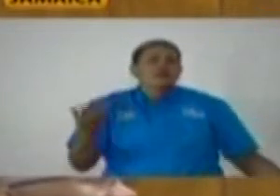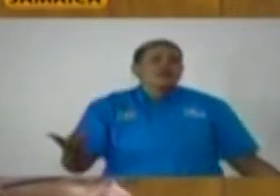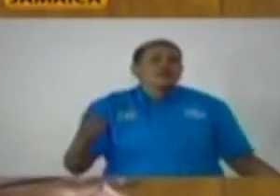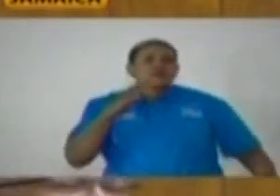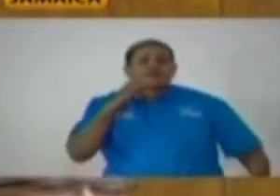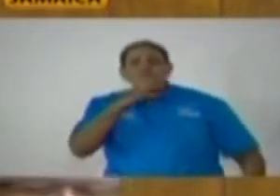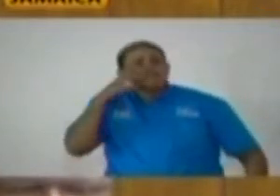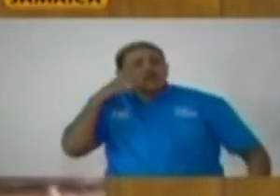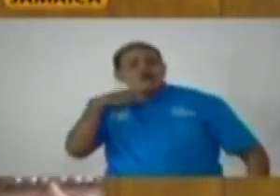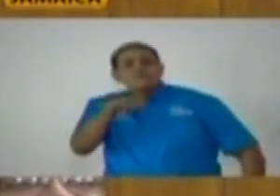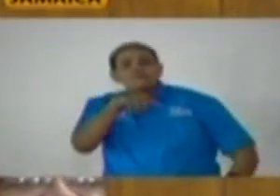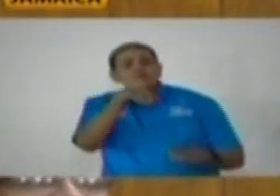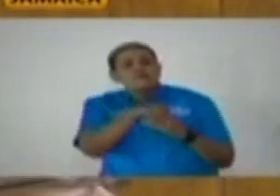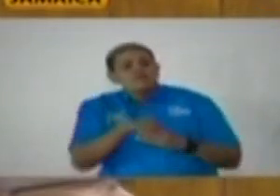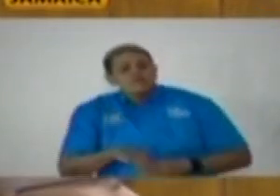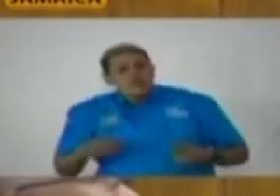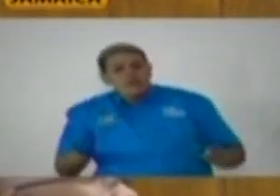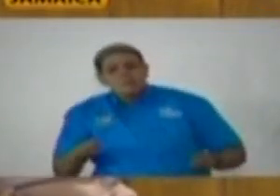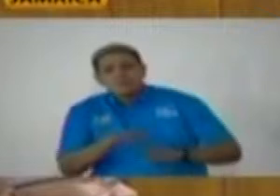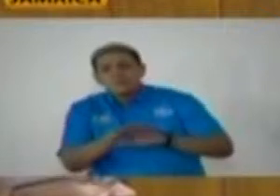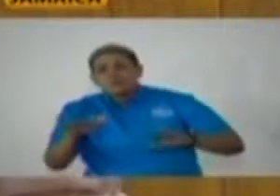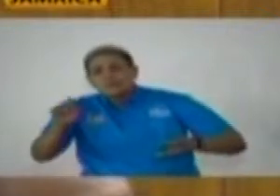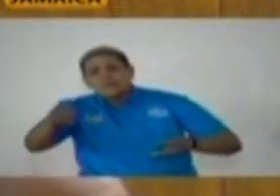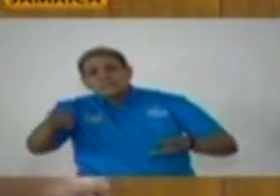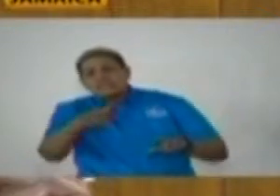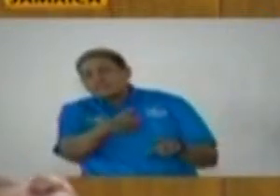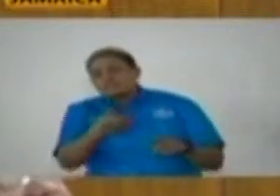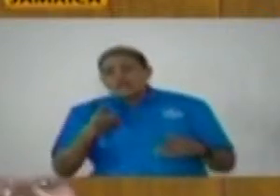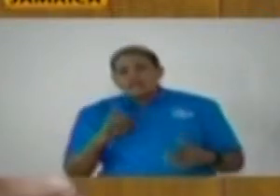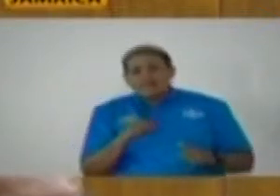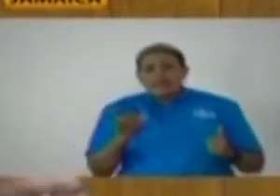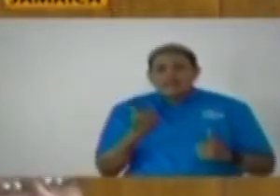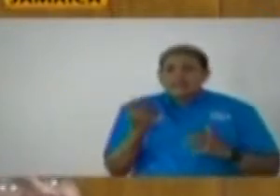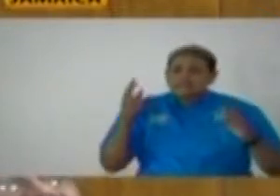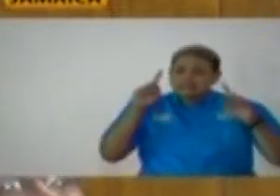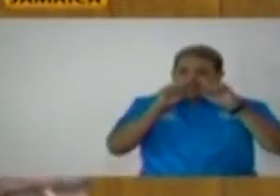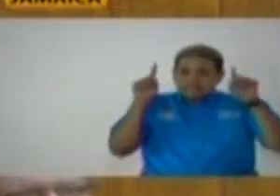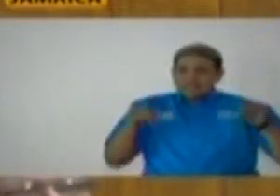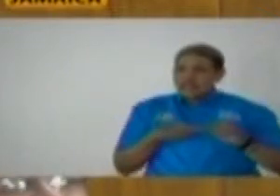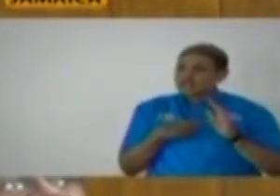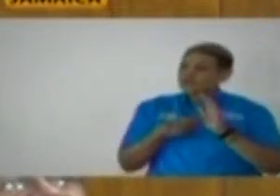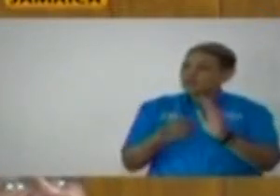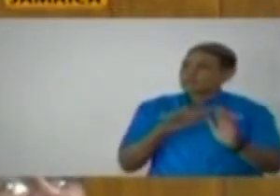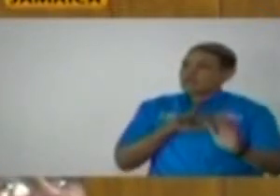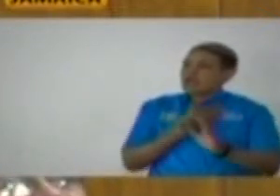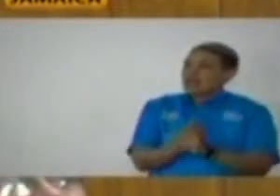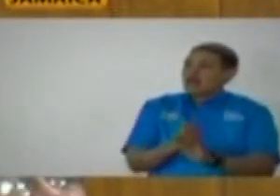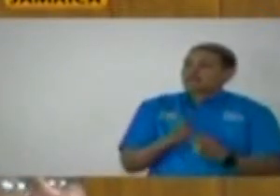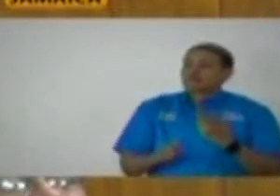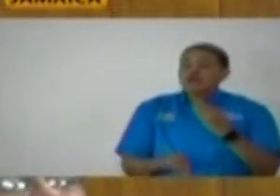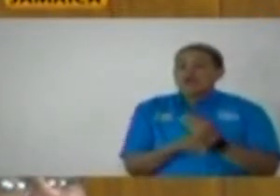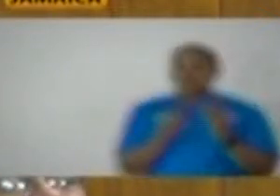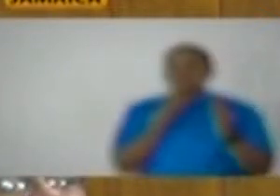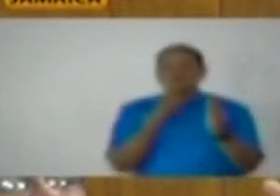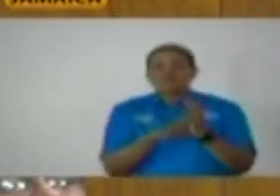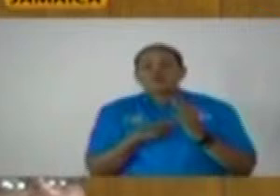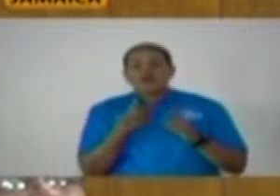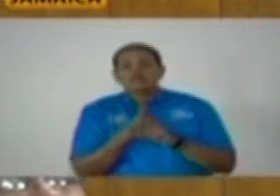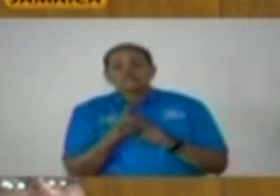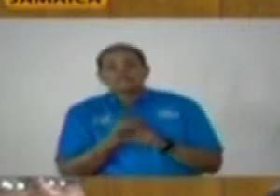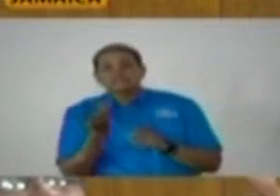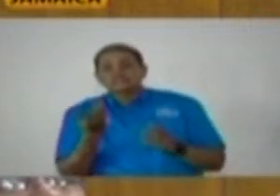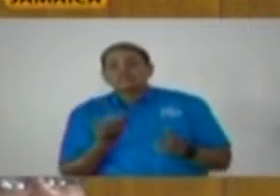the farm that they are on, they don't necessarily have any title to it, and they are required to find either a